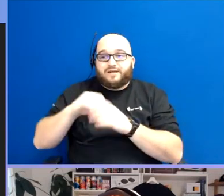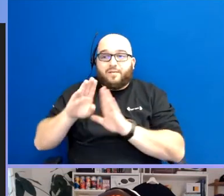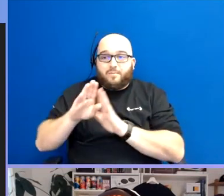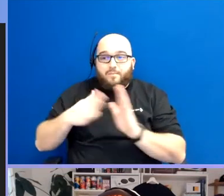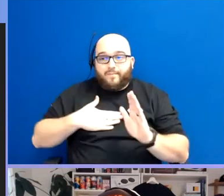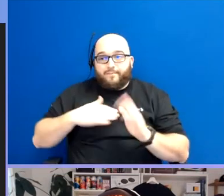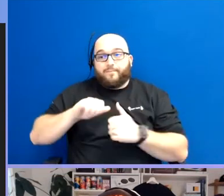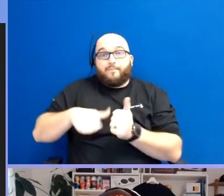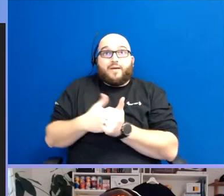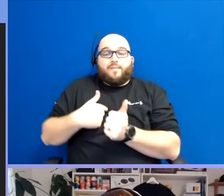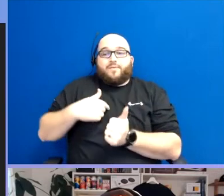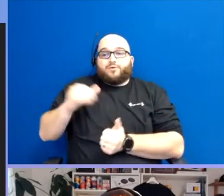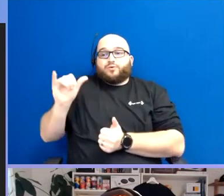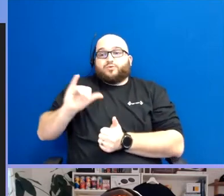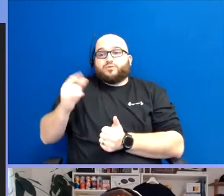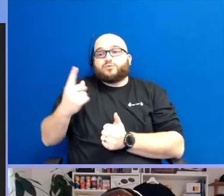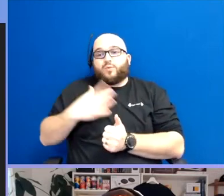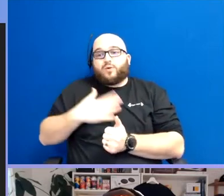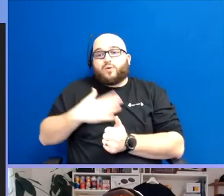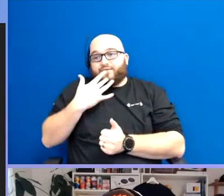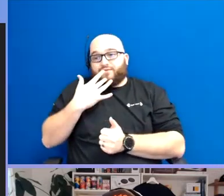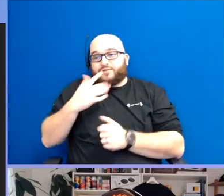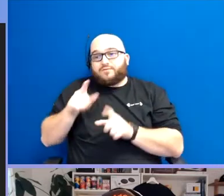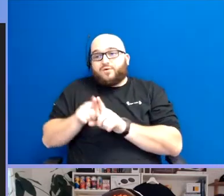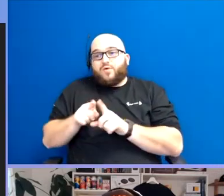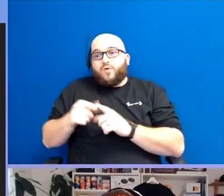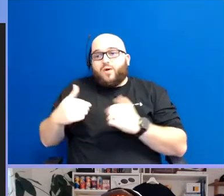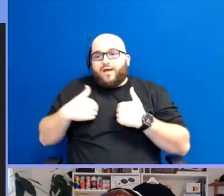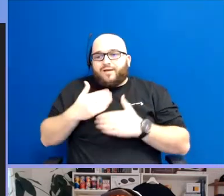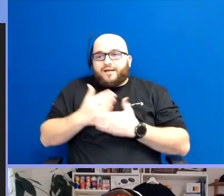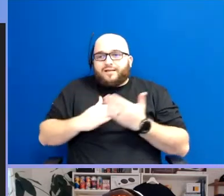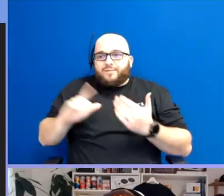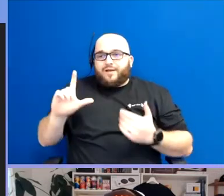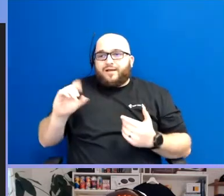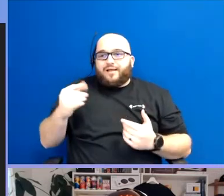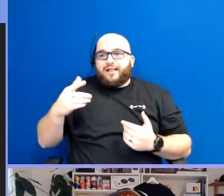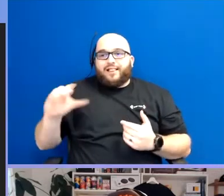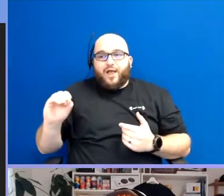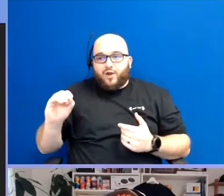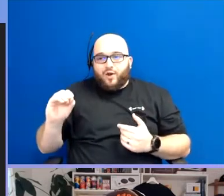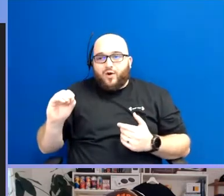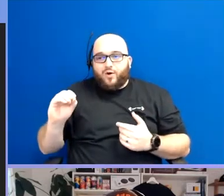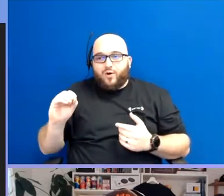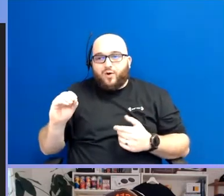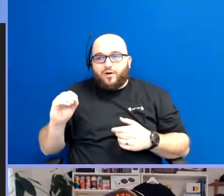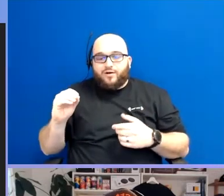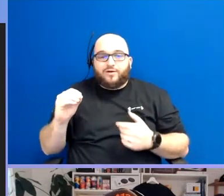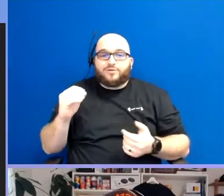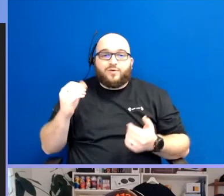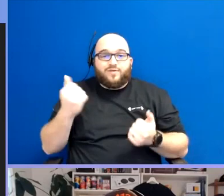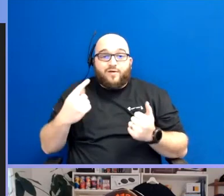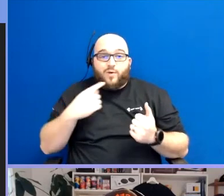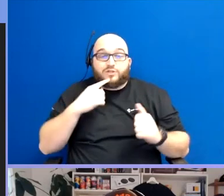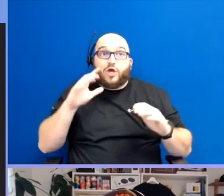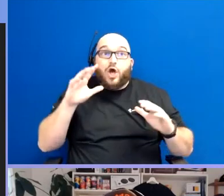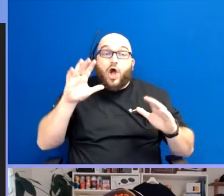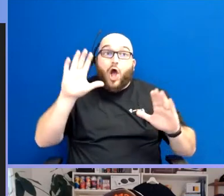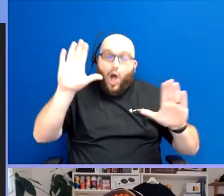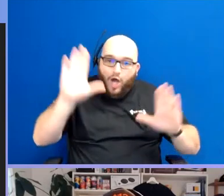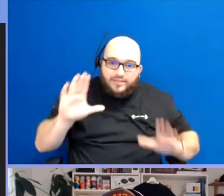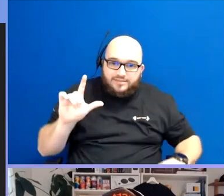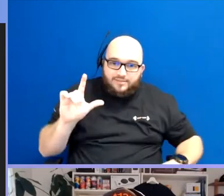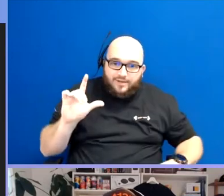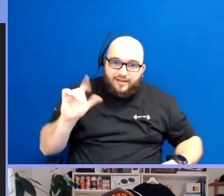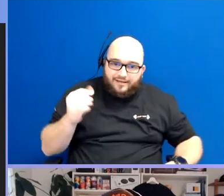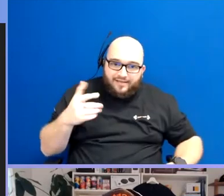is one of my favorites. And I also have some Lego sets with the Everyone is Awesome Lego, which I